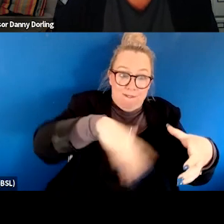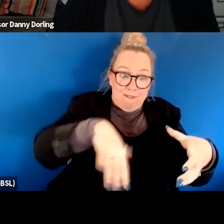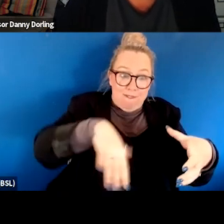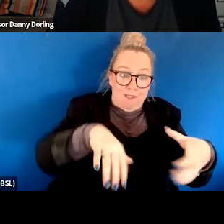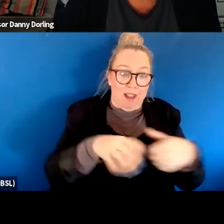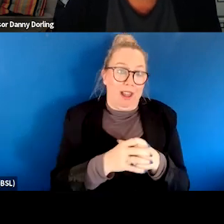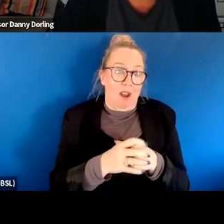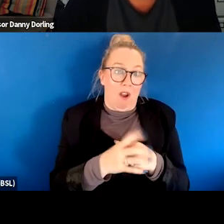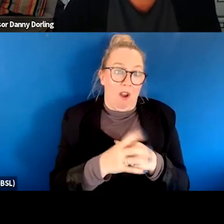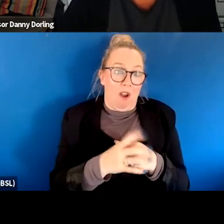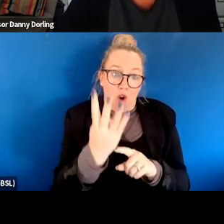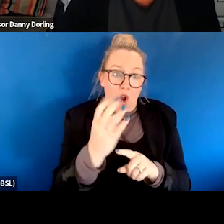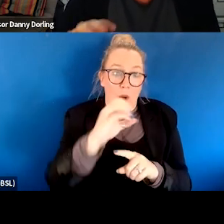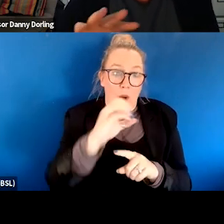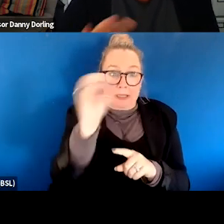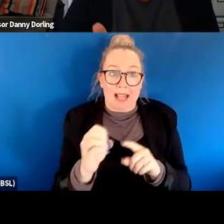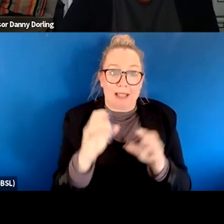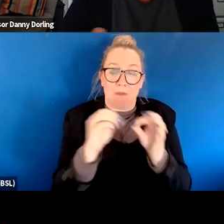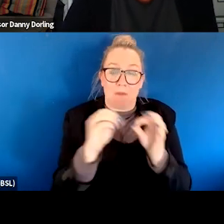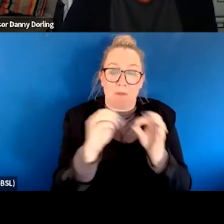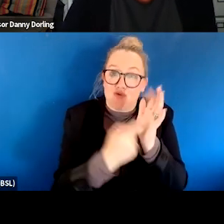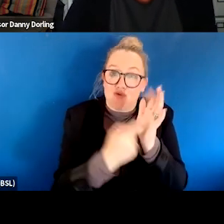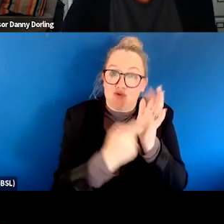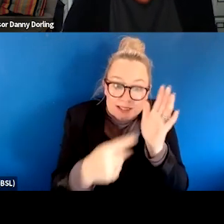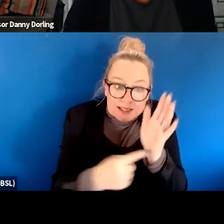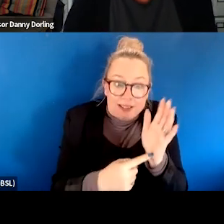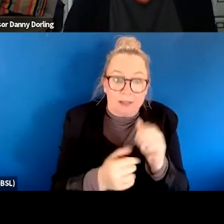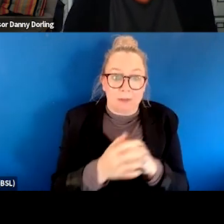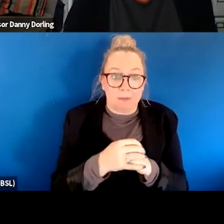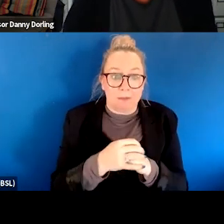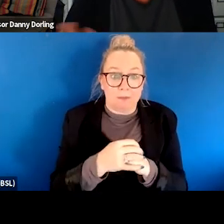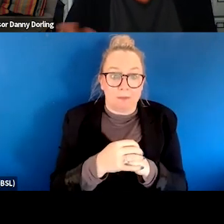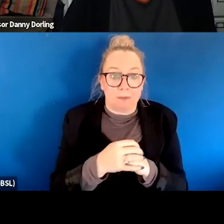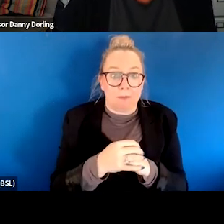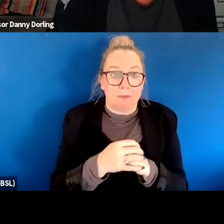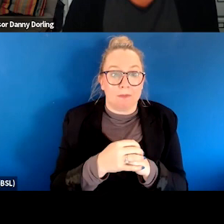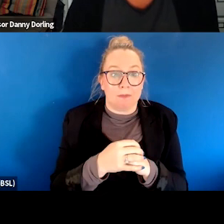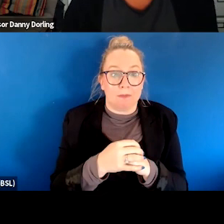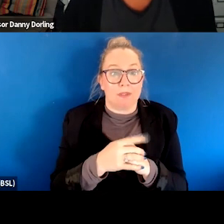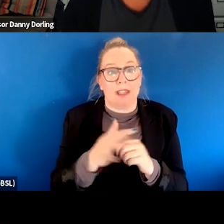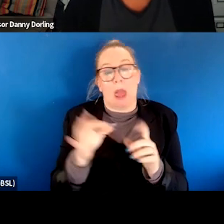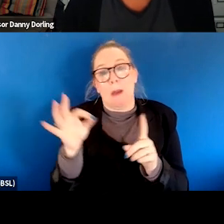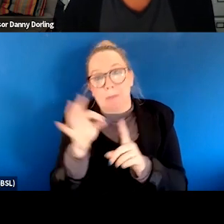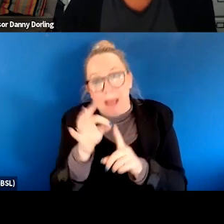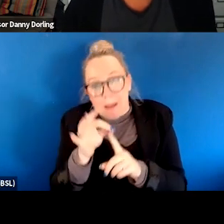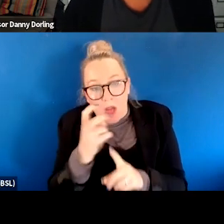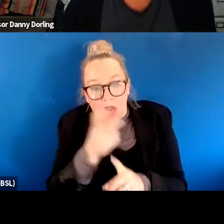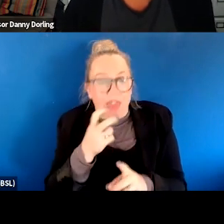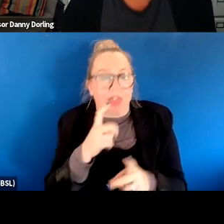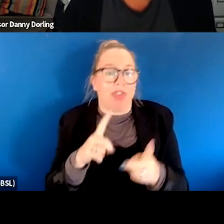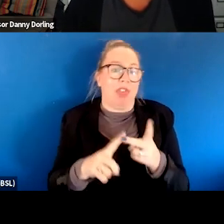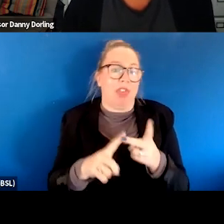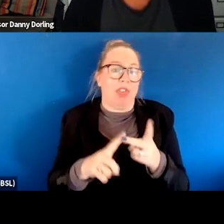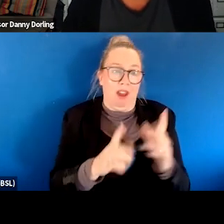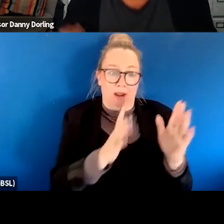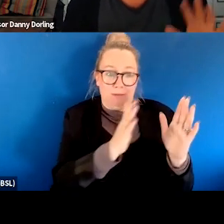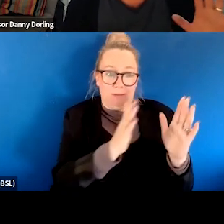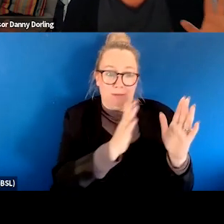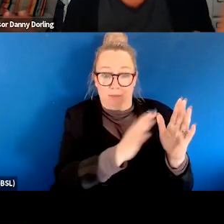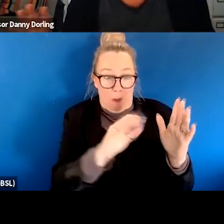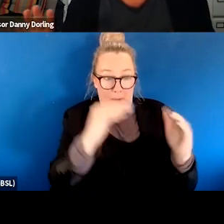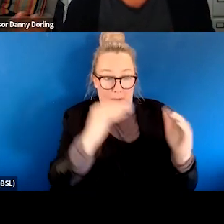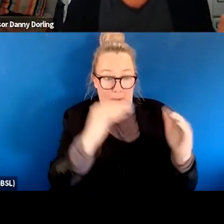4% almost in Newham. Whereas in Cornwall, Isles of Scilly, in Plymouth, in Brighton Hove, in Medway, almost nobody had it.